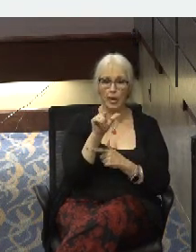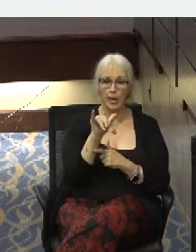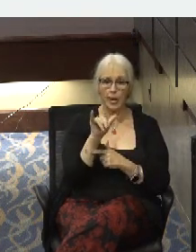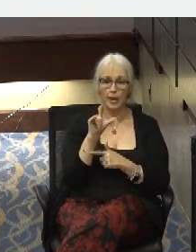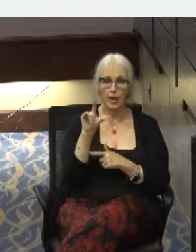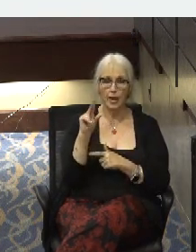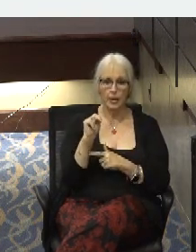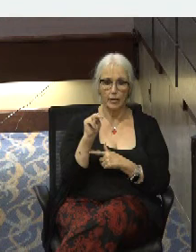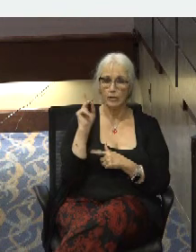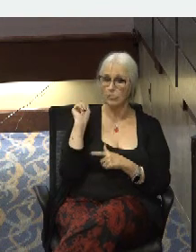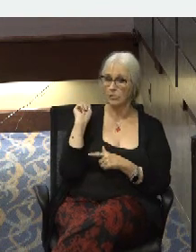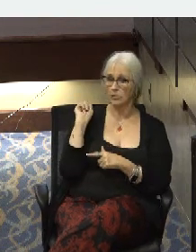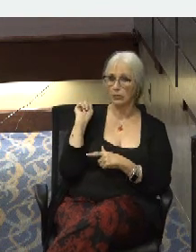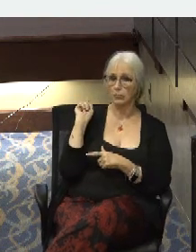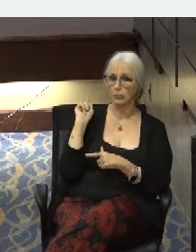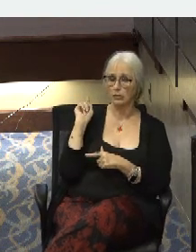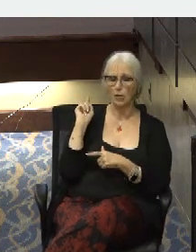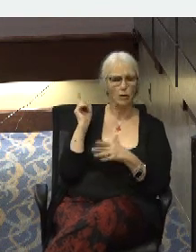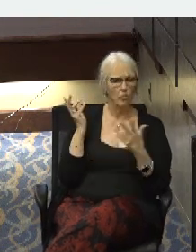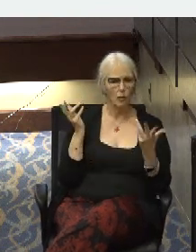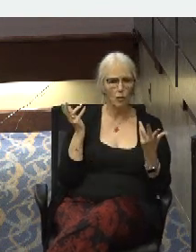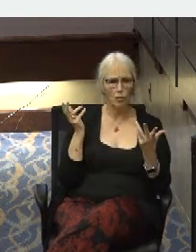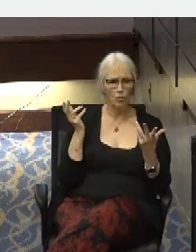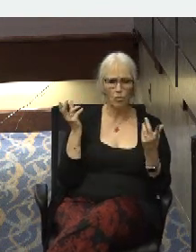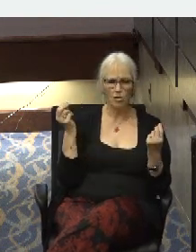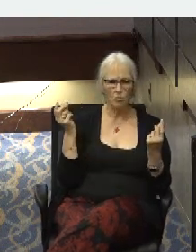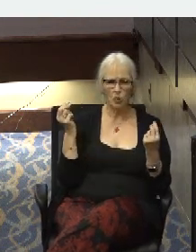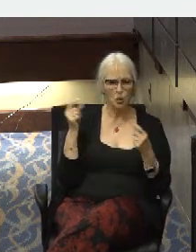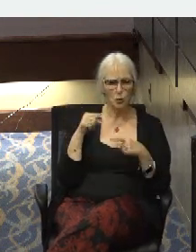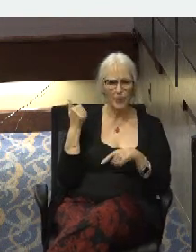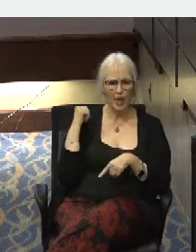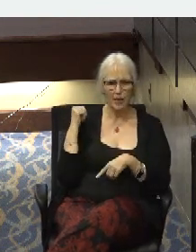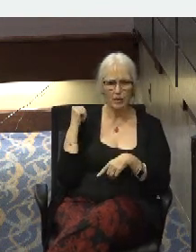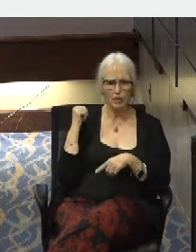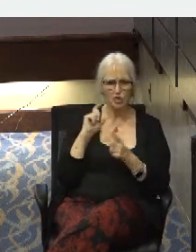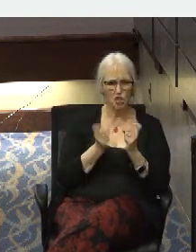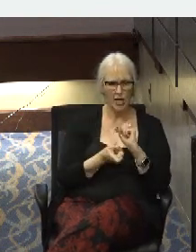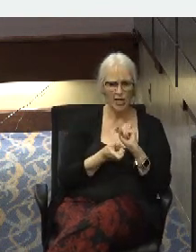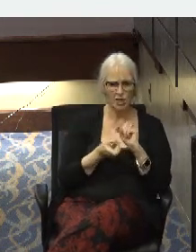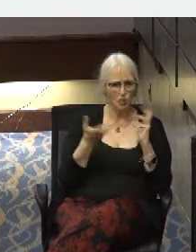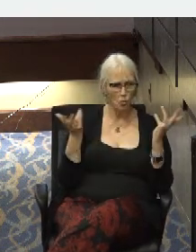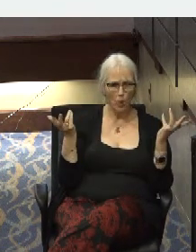And here's the vacant property. So what does he want to do with this? I mean, change it to